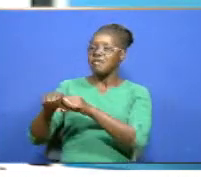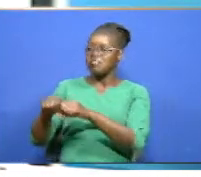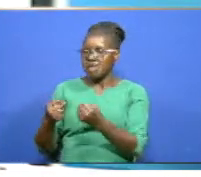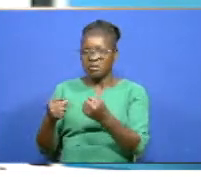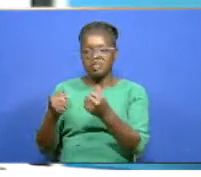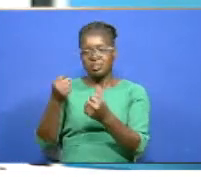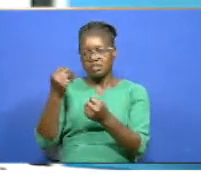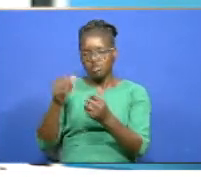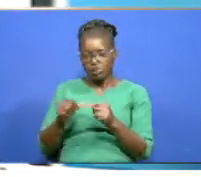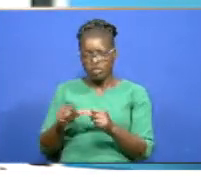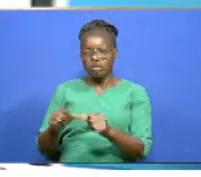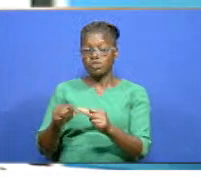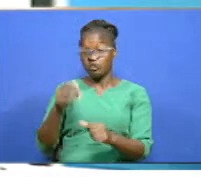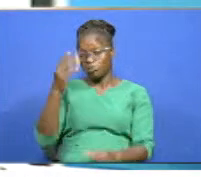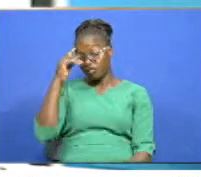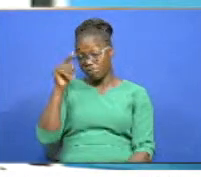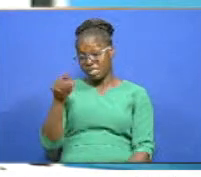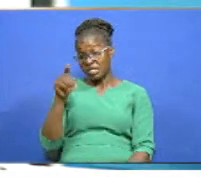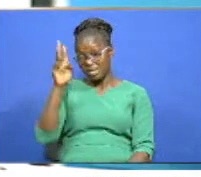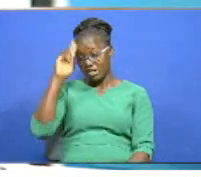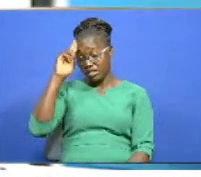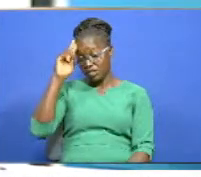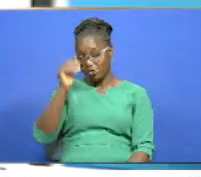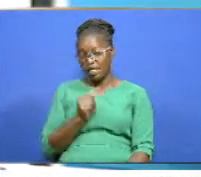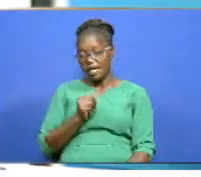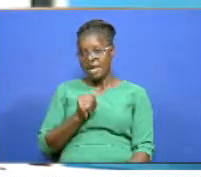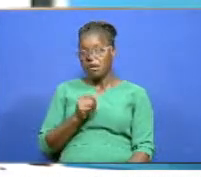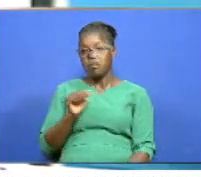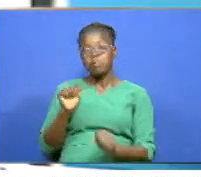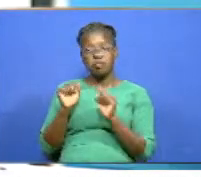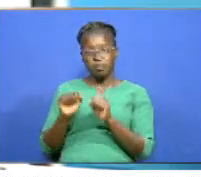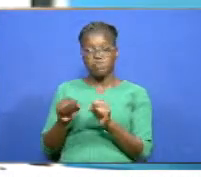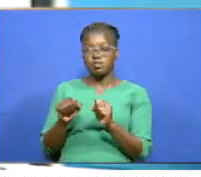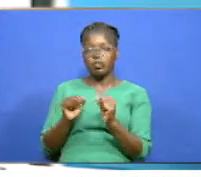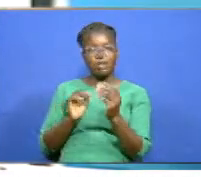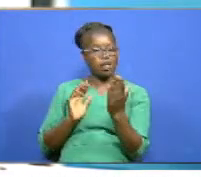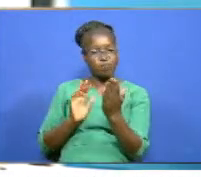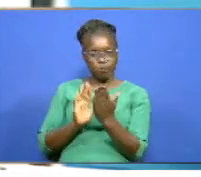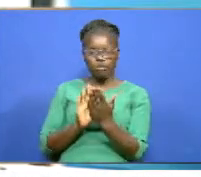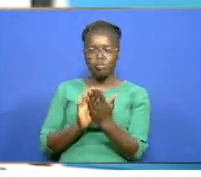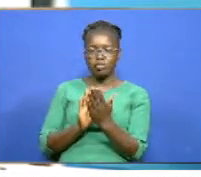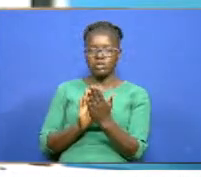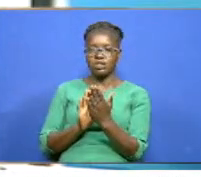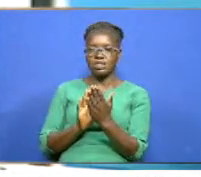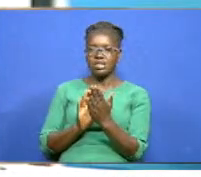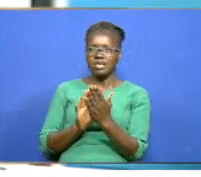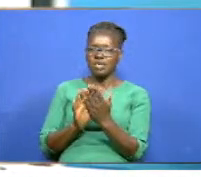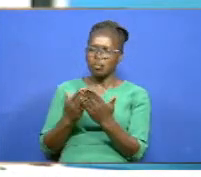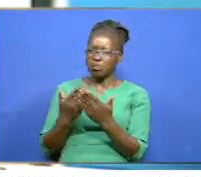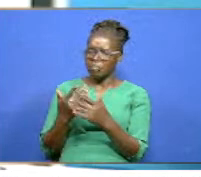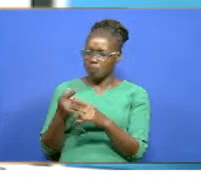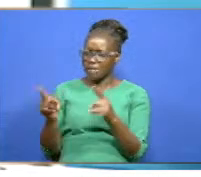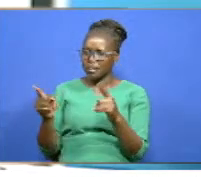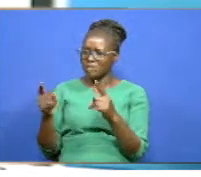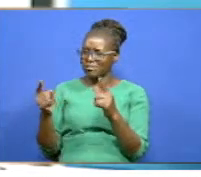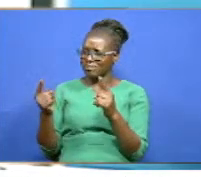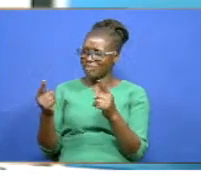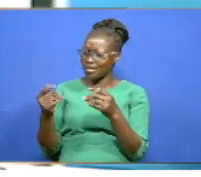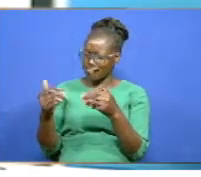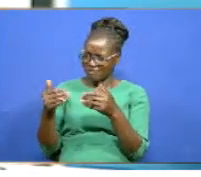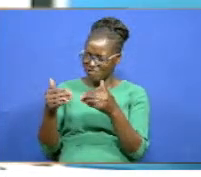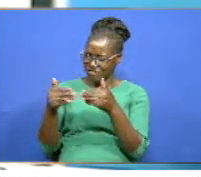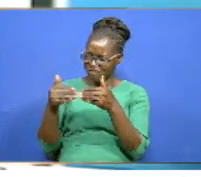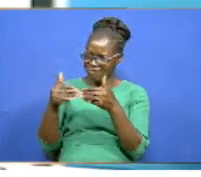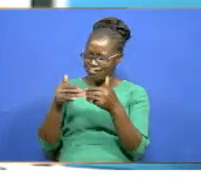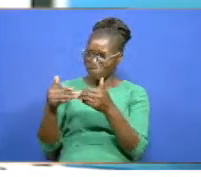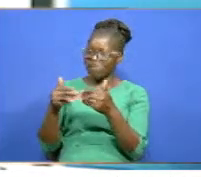because of this blackout. So I think while it might be an approach, the thin line is not there. And for me, I